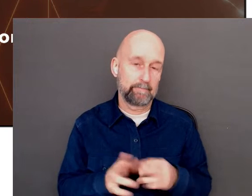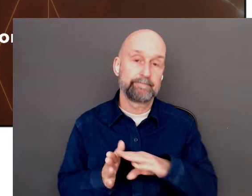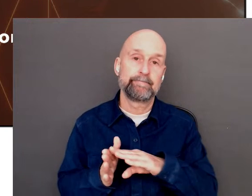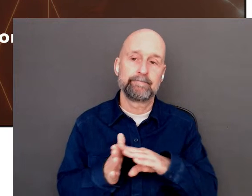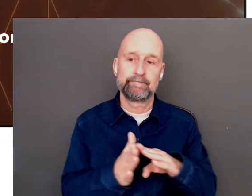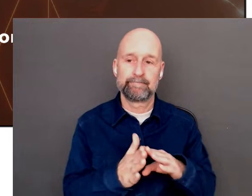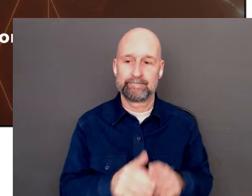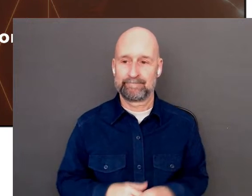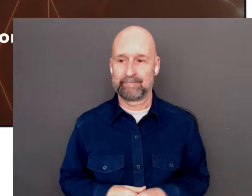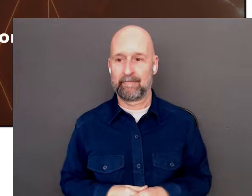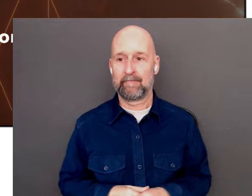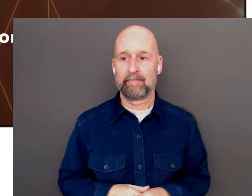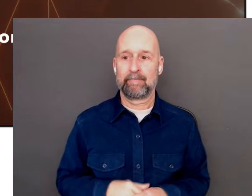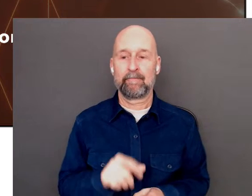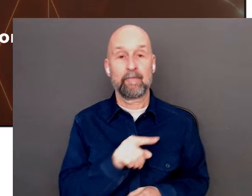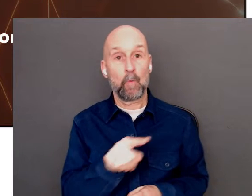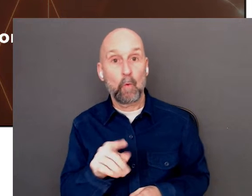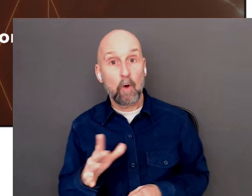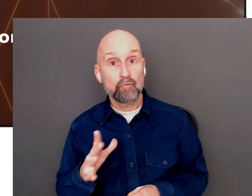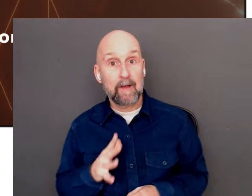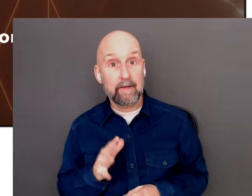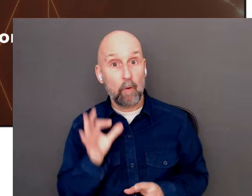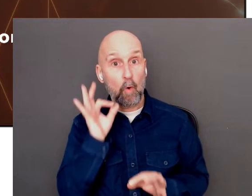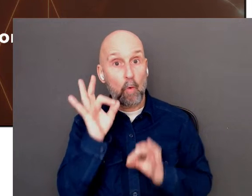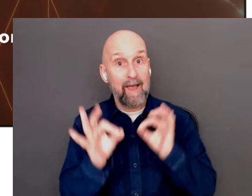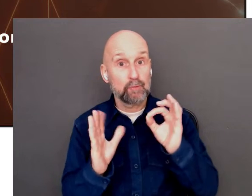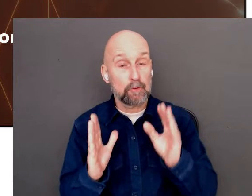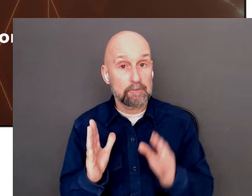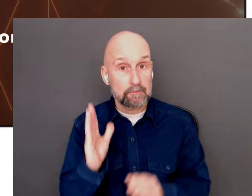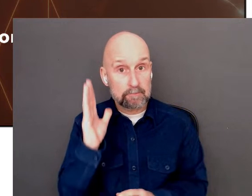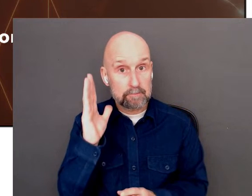Anyone is ready for questions? We have.